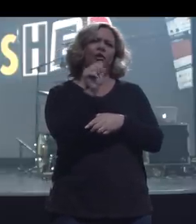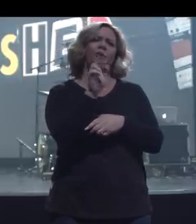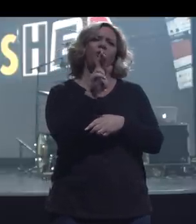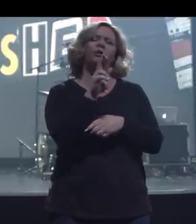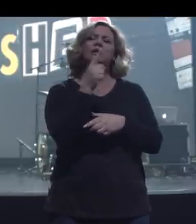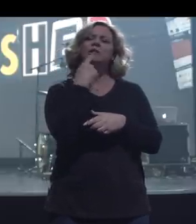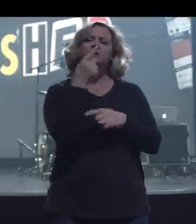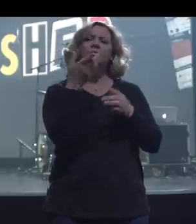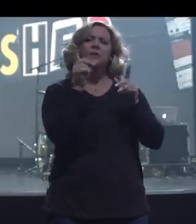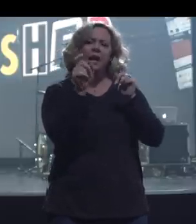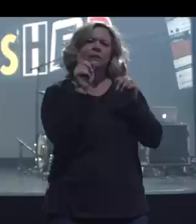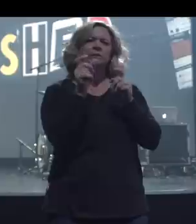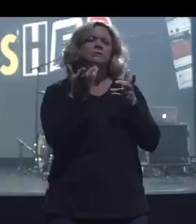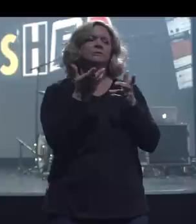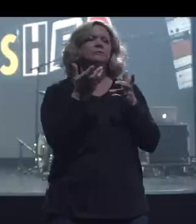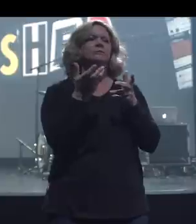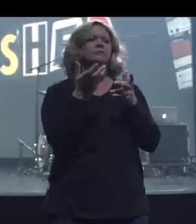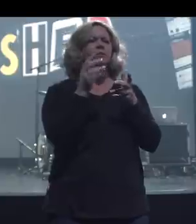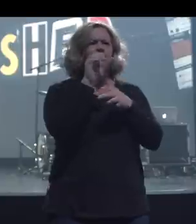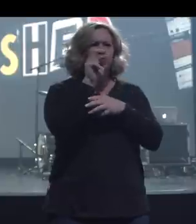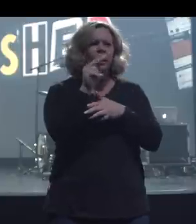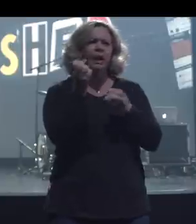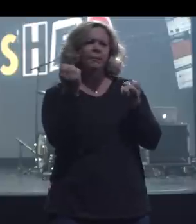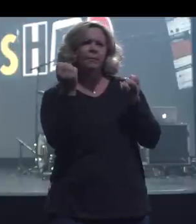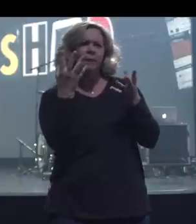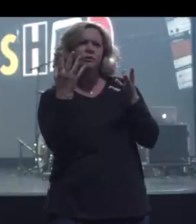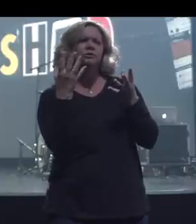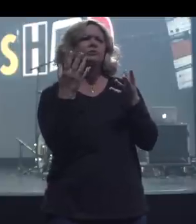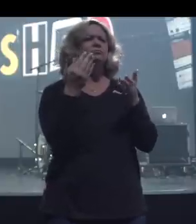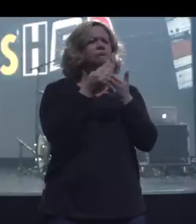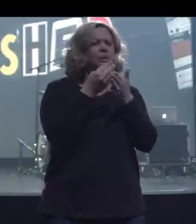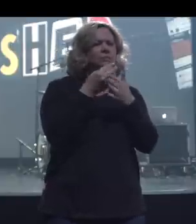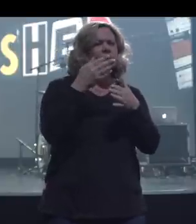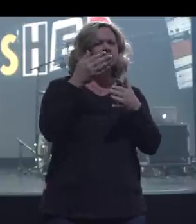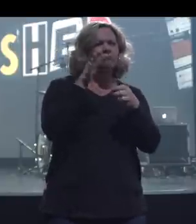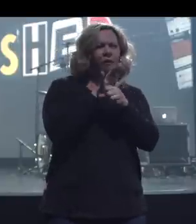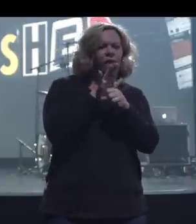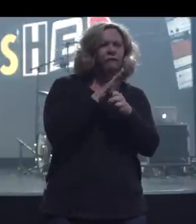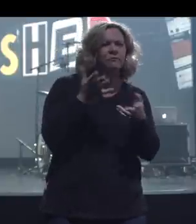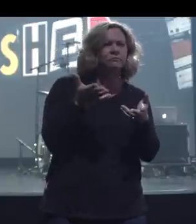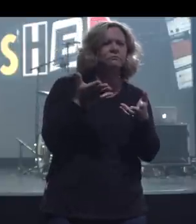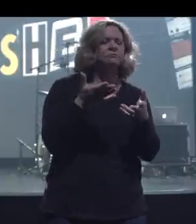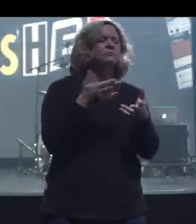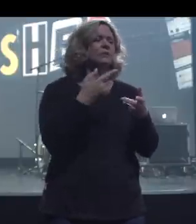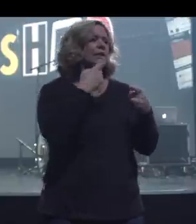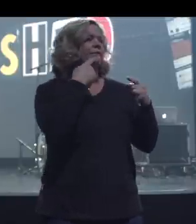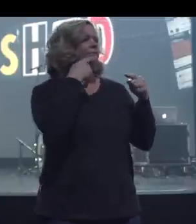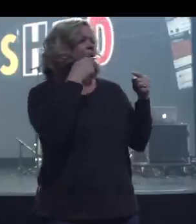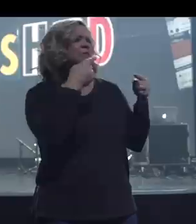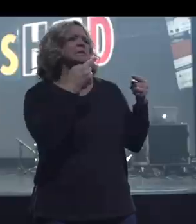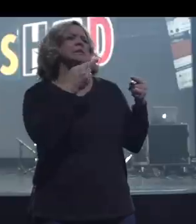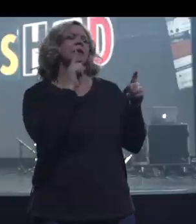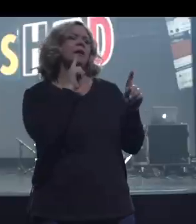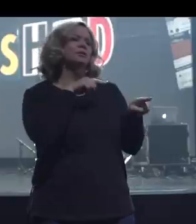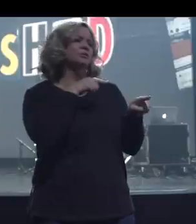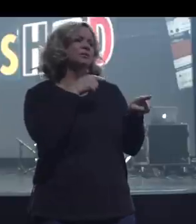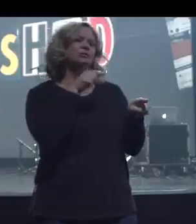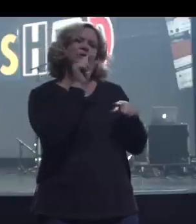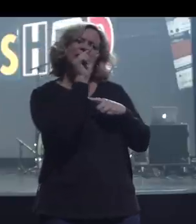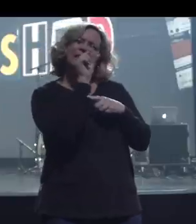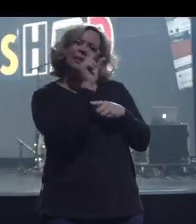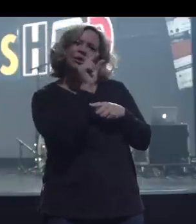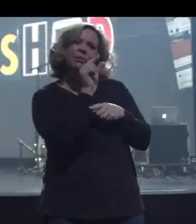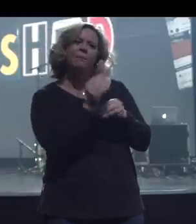he was asked, John, how much money's enough? He so famously answered this, just a